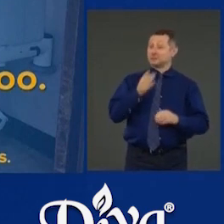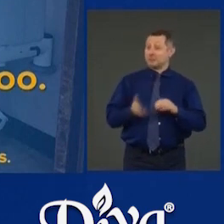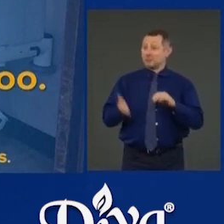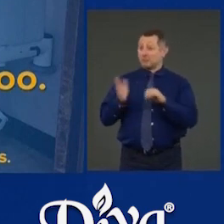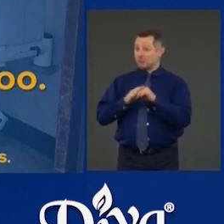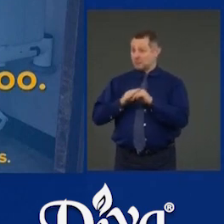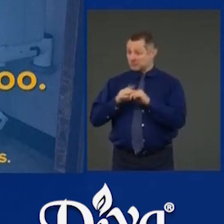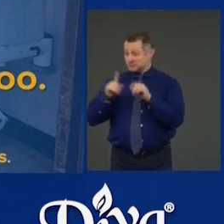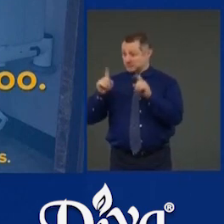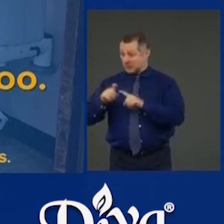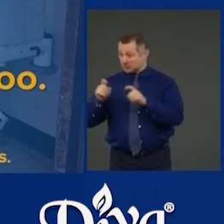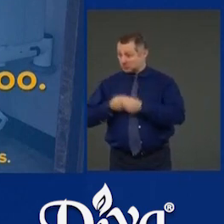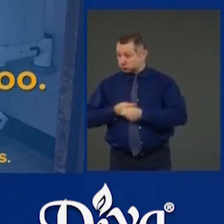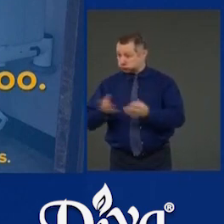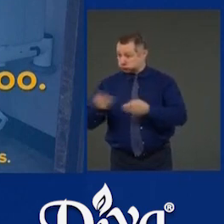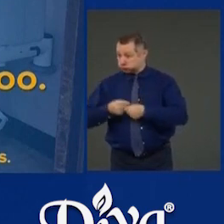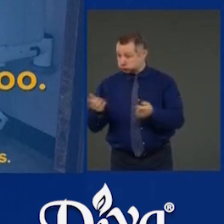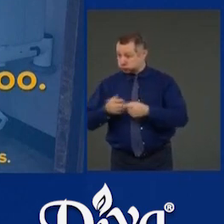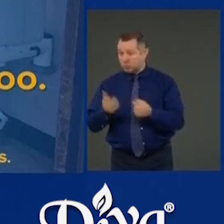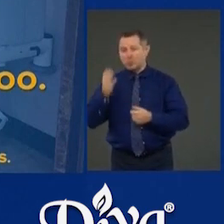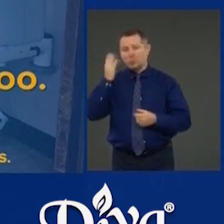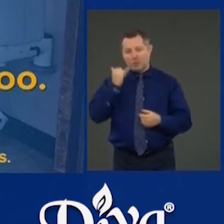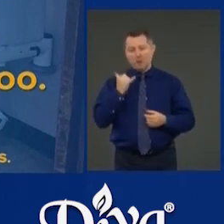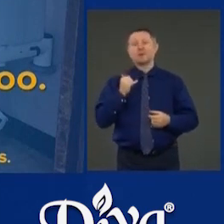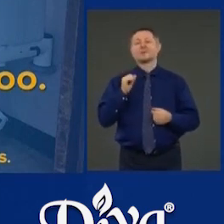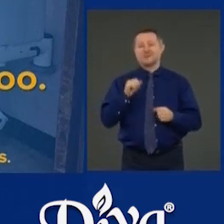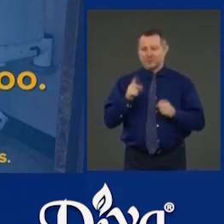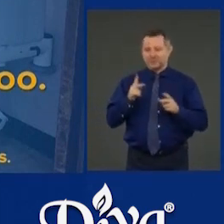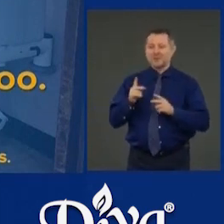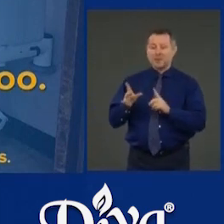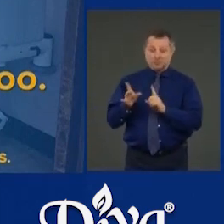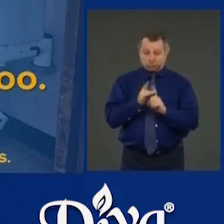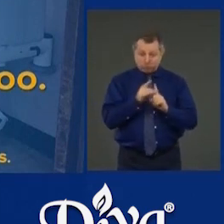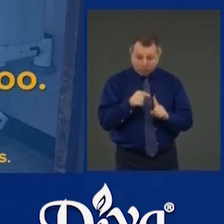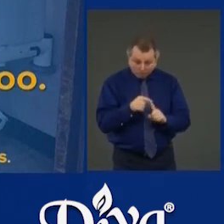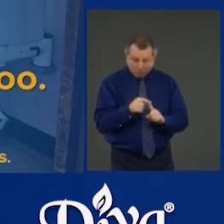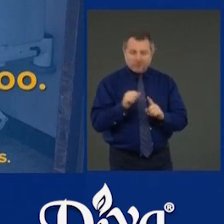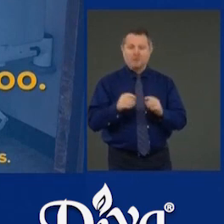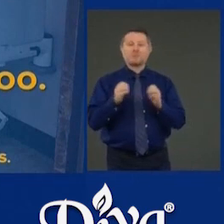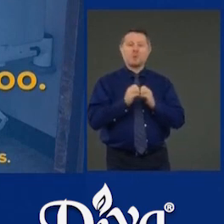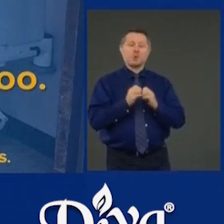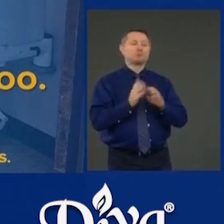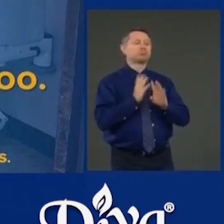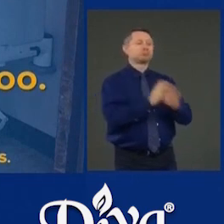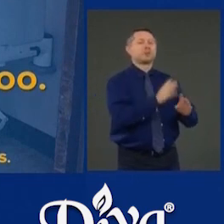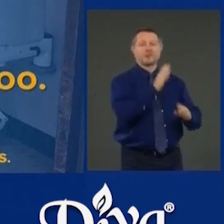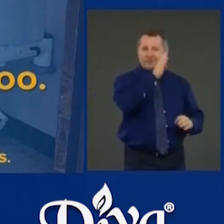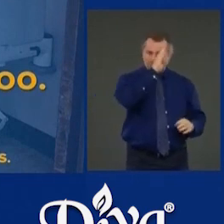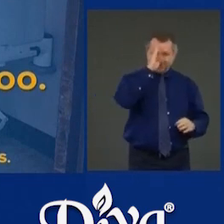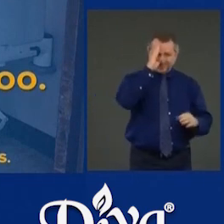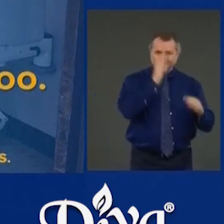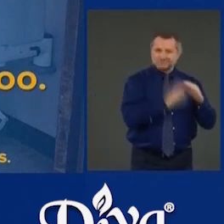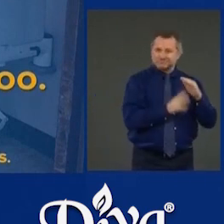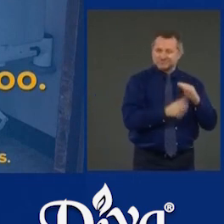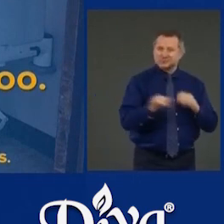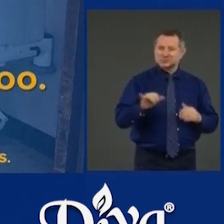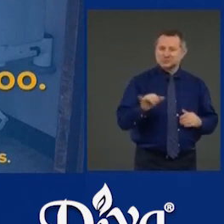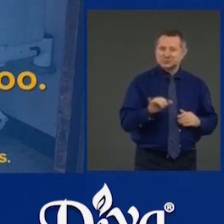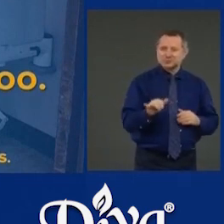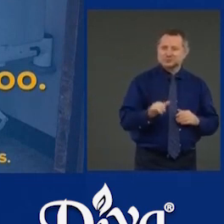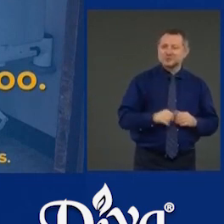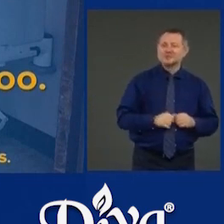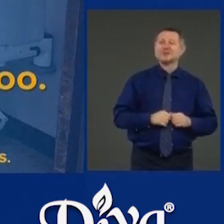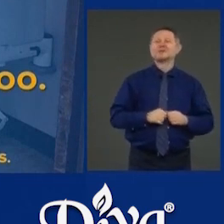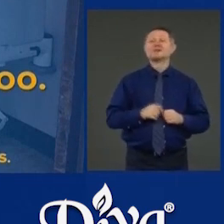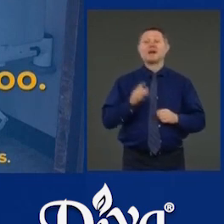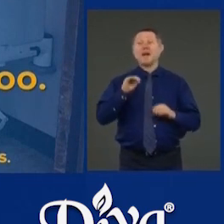testing. The numbers are going up because more people are getting sick. You know how more people are getting sick? More people are going